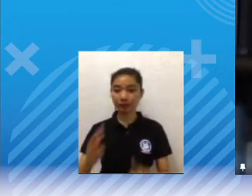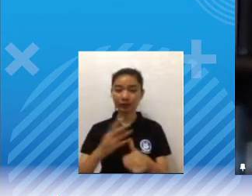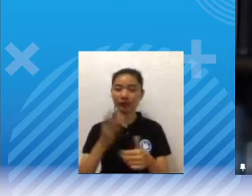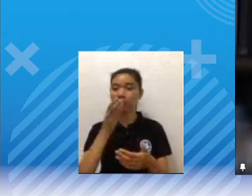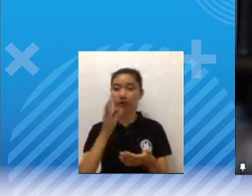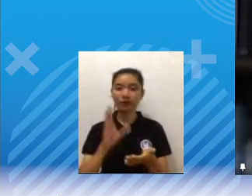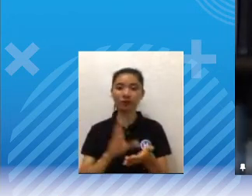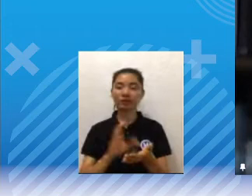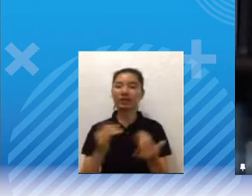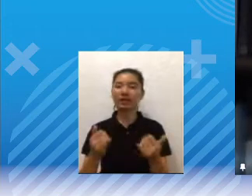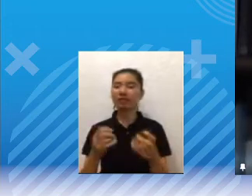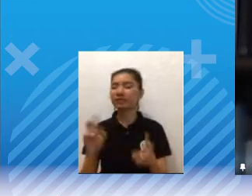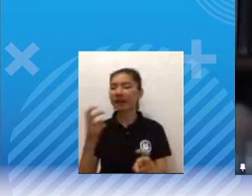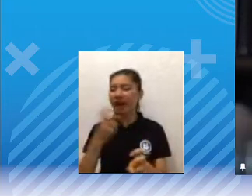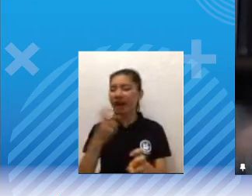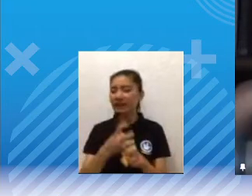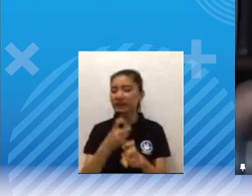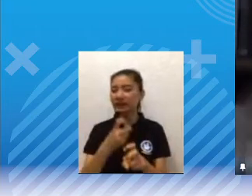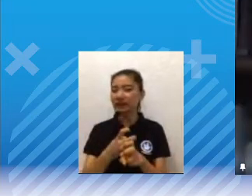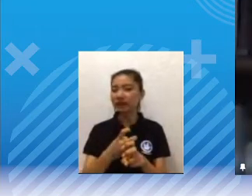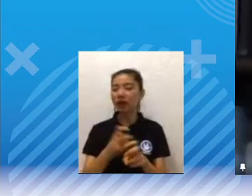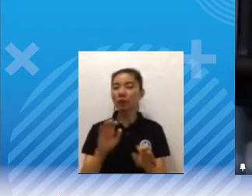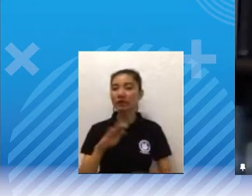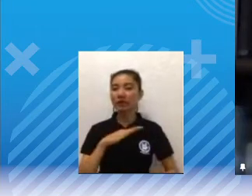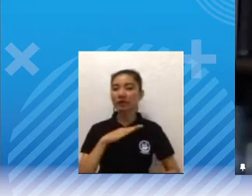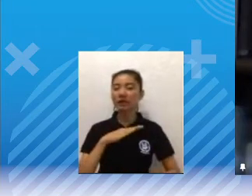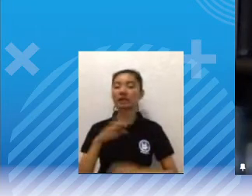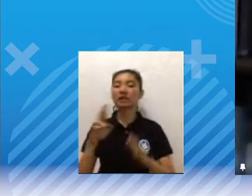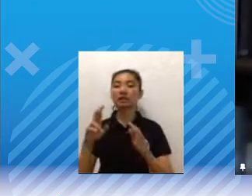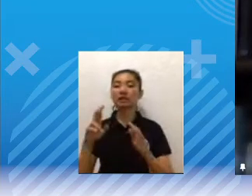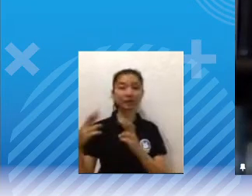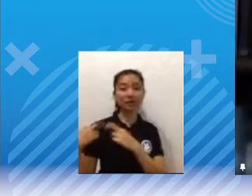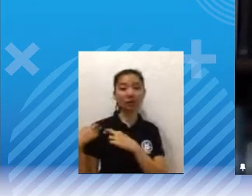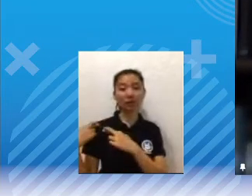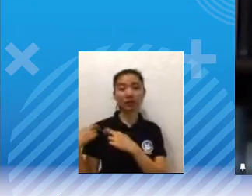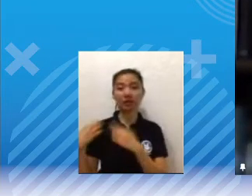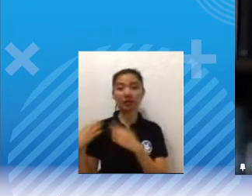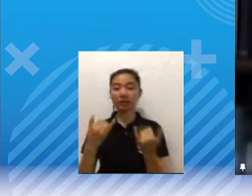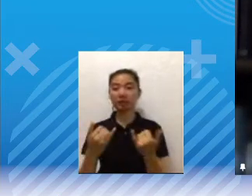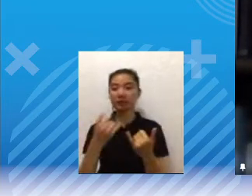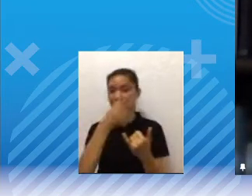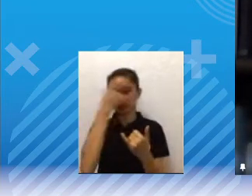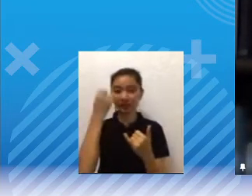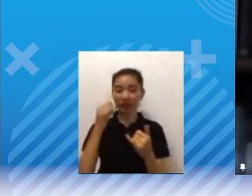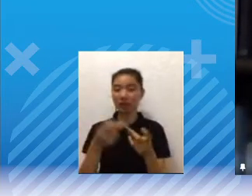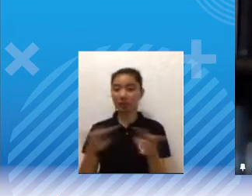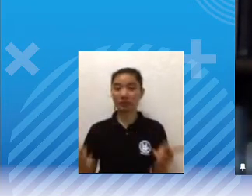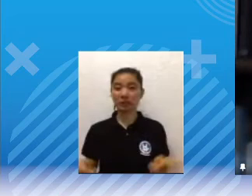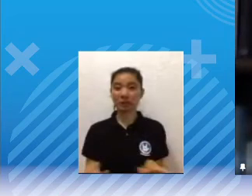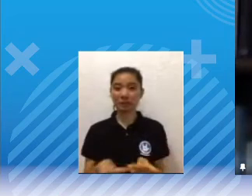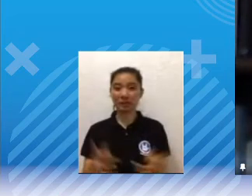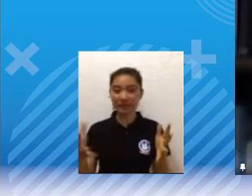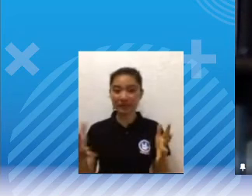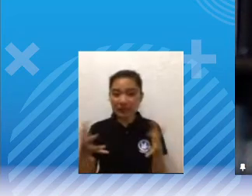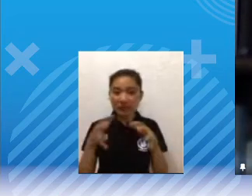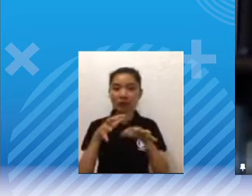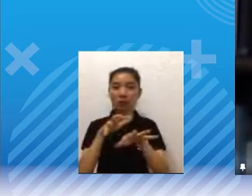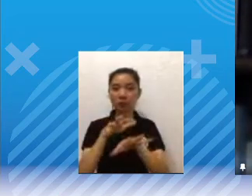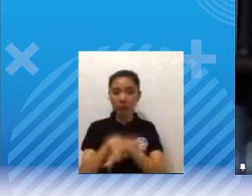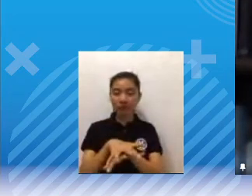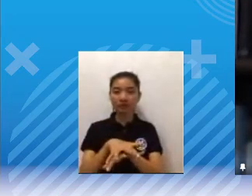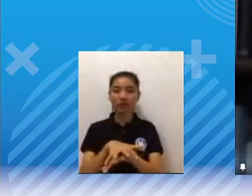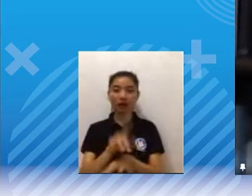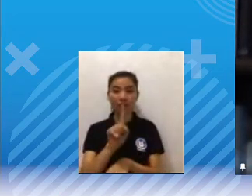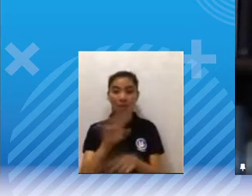the roles we play since the structures and the practice were already combined into one place. Ako, malaking problema po ito nga, no, na ngayon